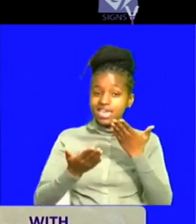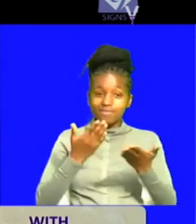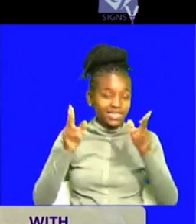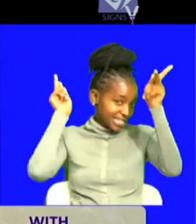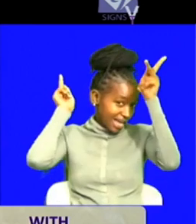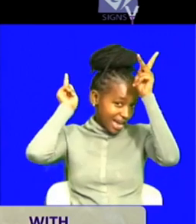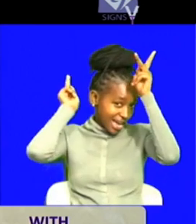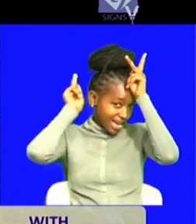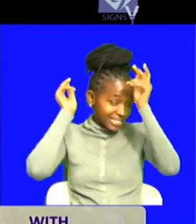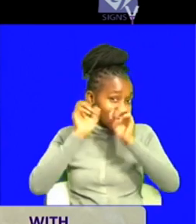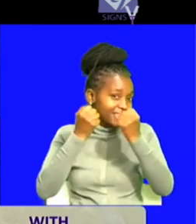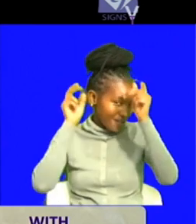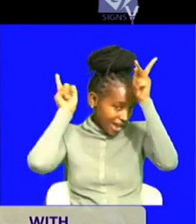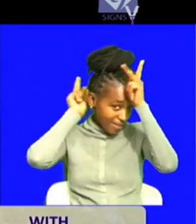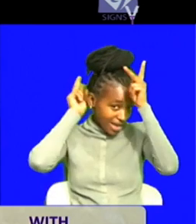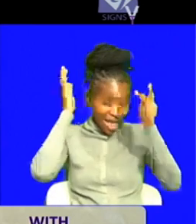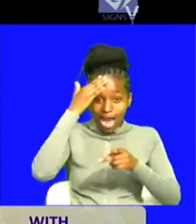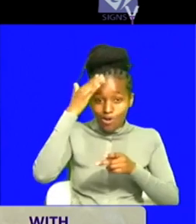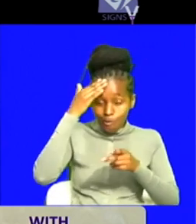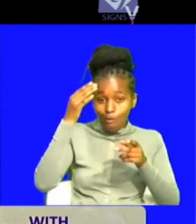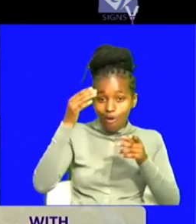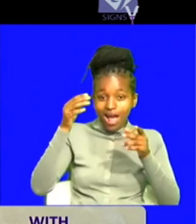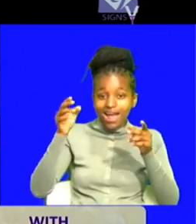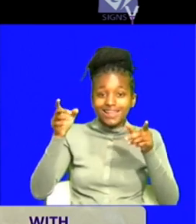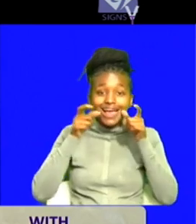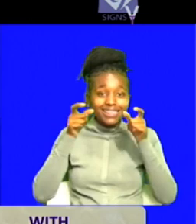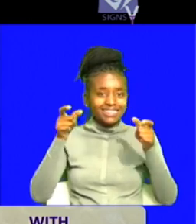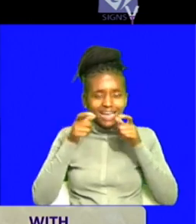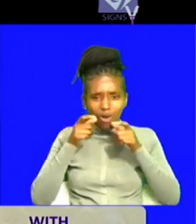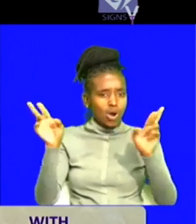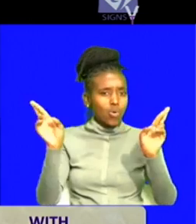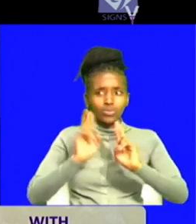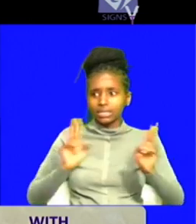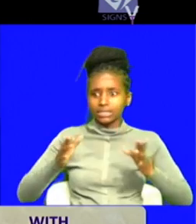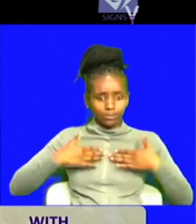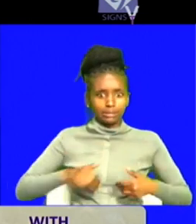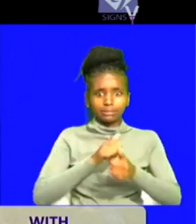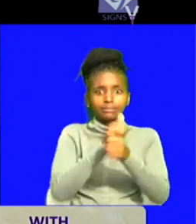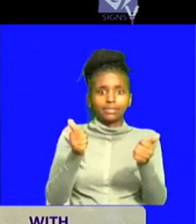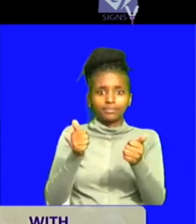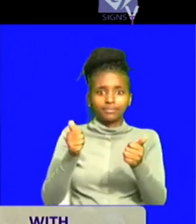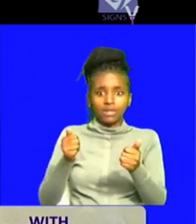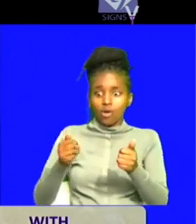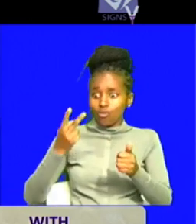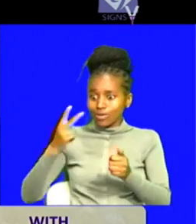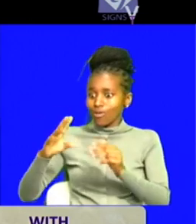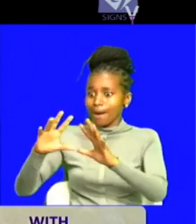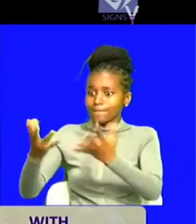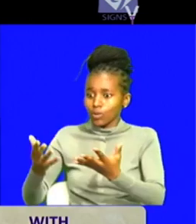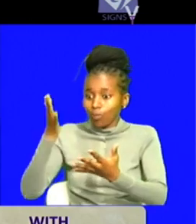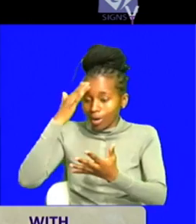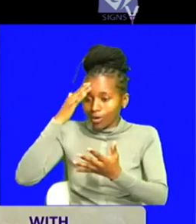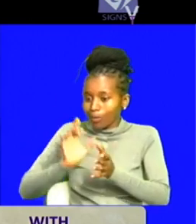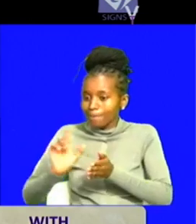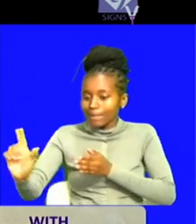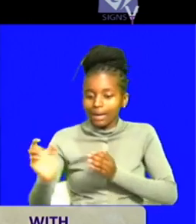Right. Because Tusker are very athletic too, and they are, once they get the ball, they know where to pass,